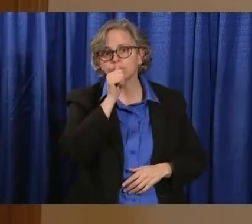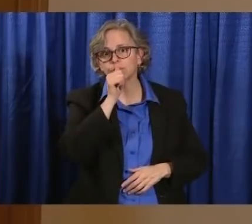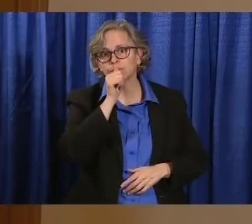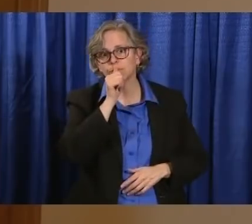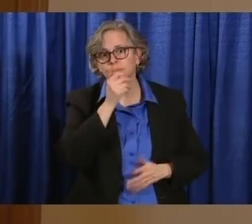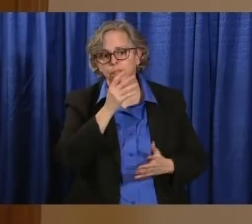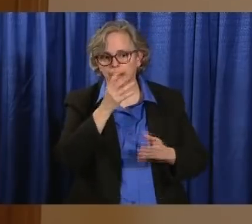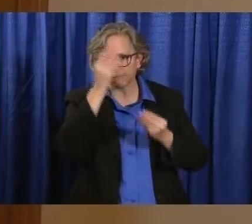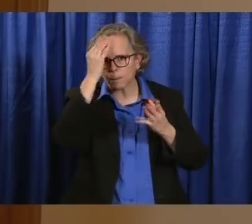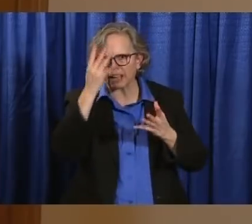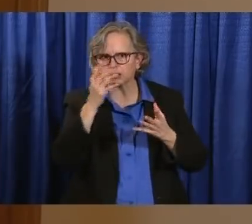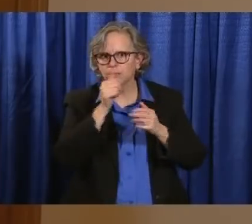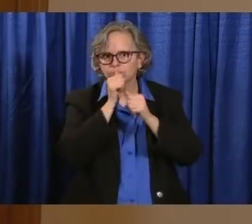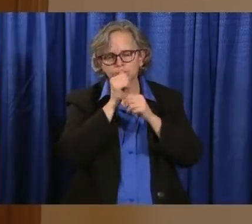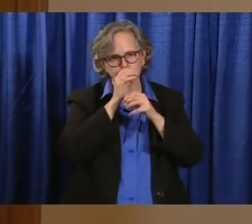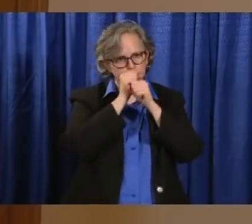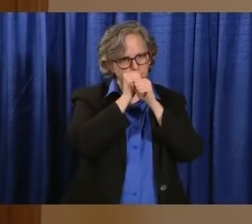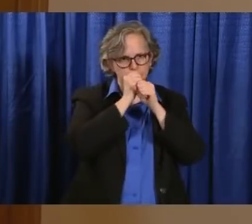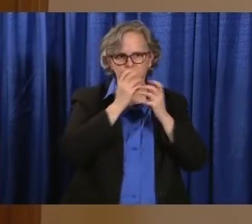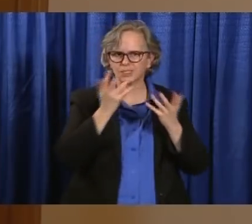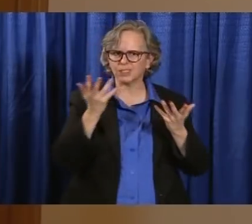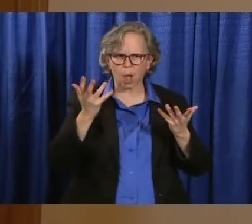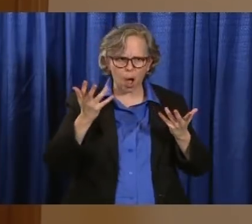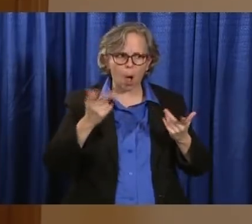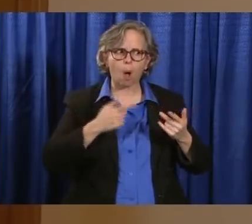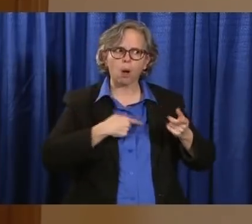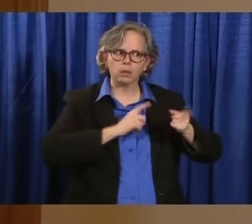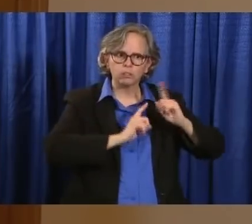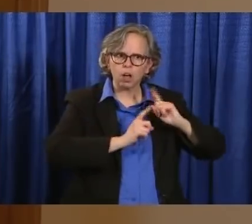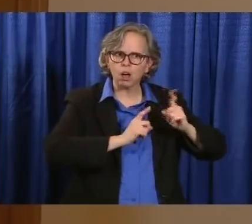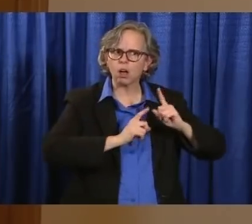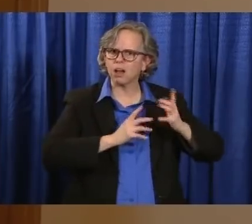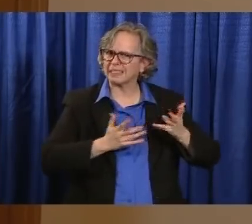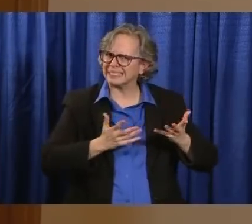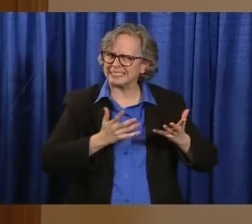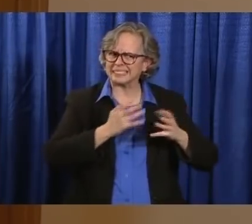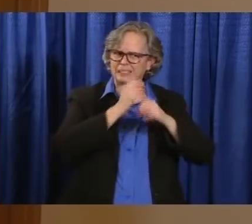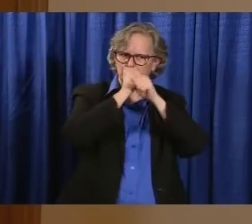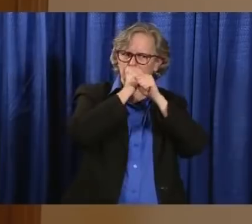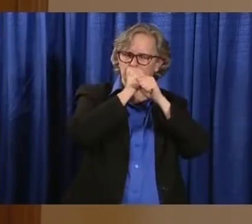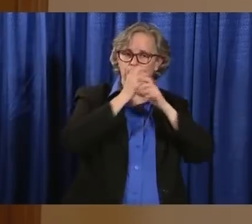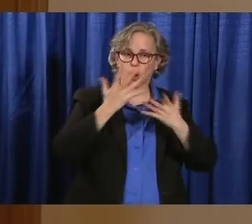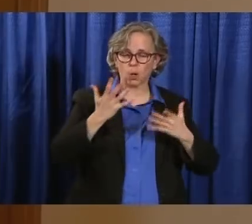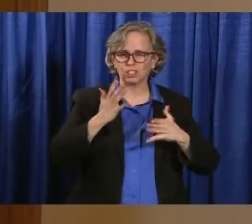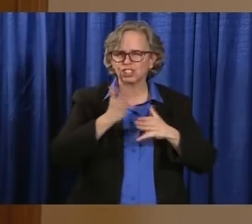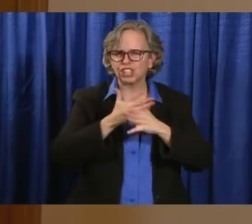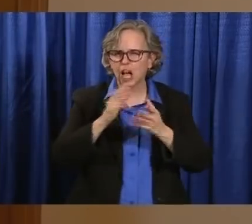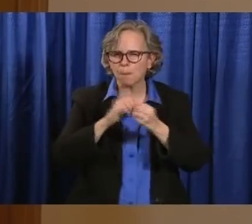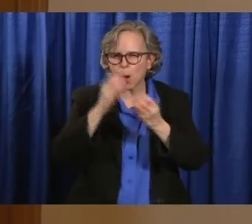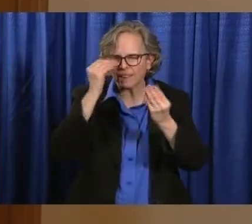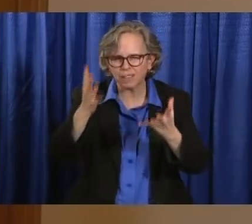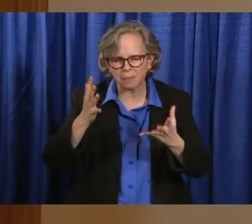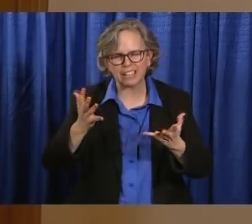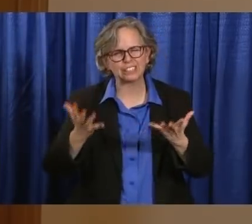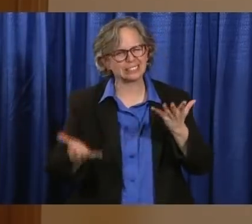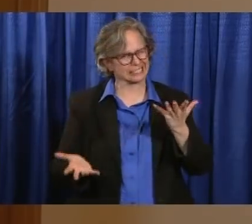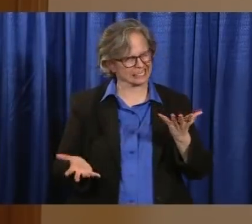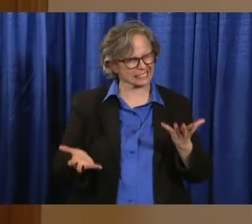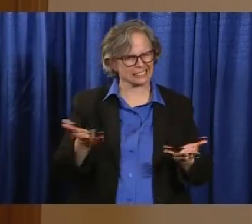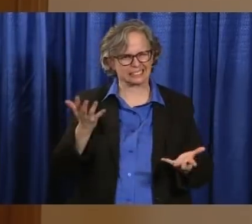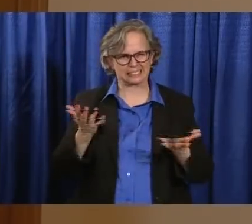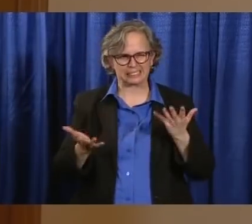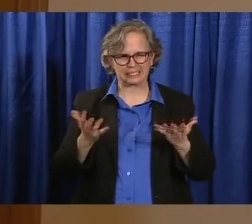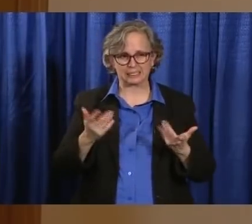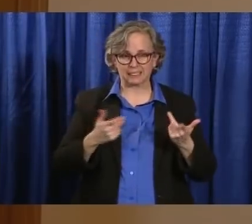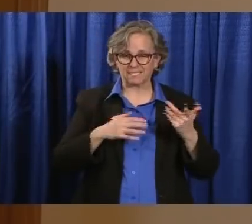in conversations. We'll be sharing more and more layers of zip code. We're still in debate about saying if it's below a certain